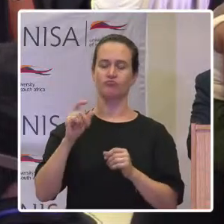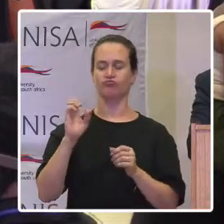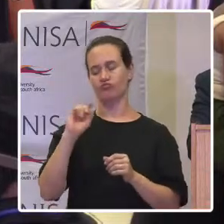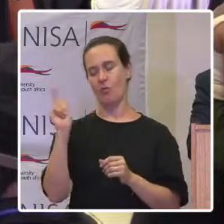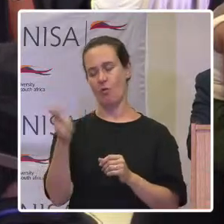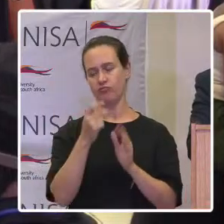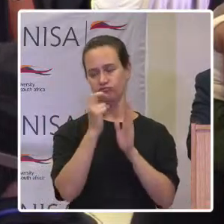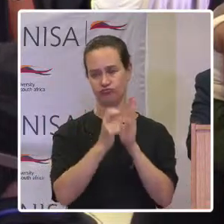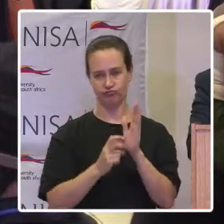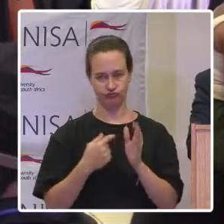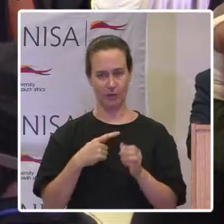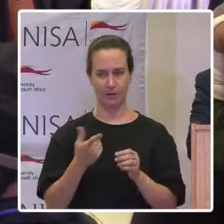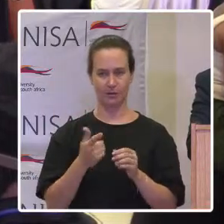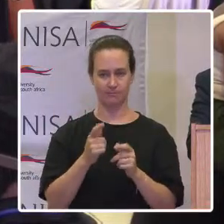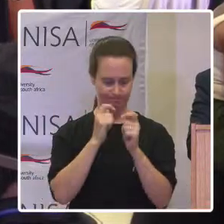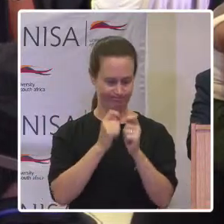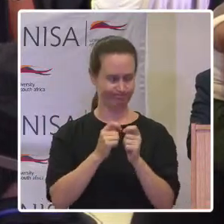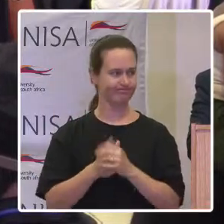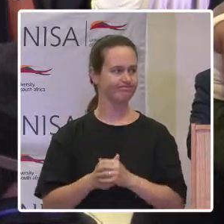observed.